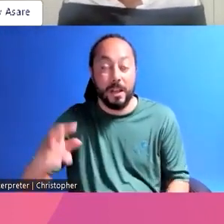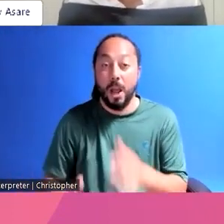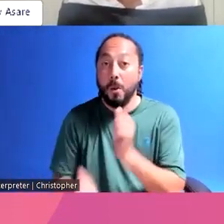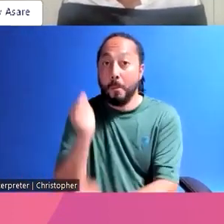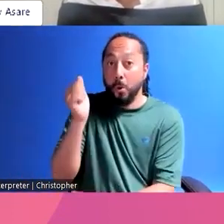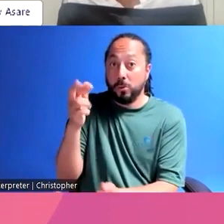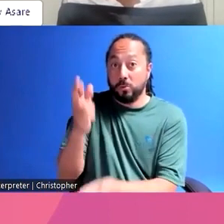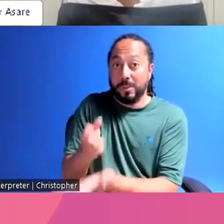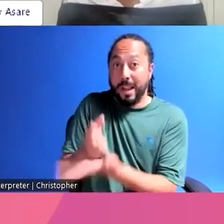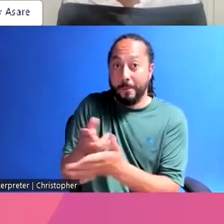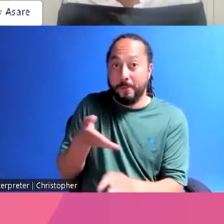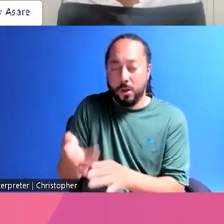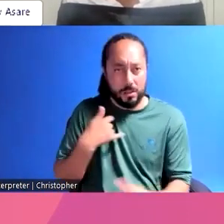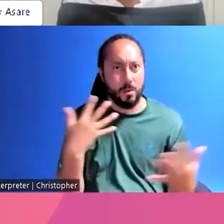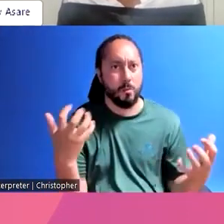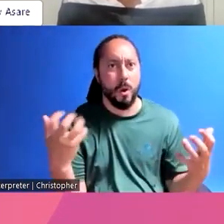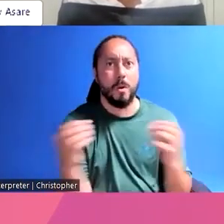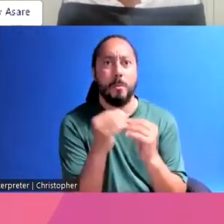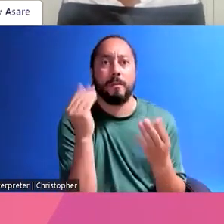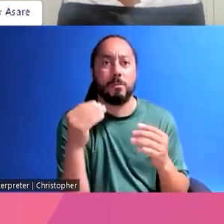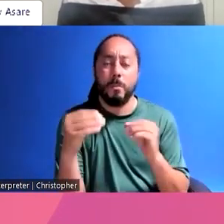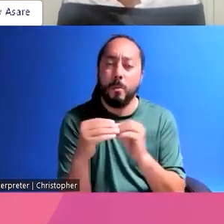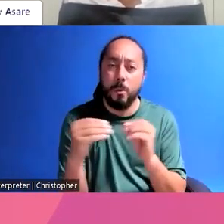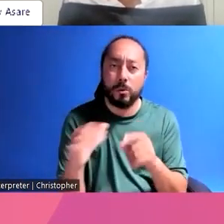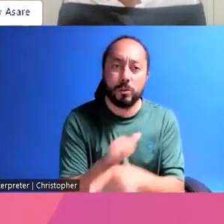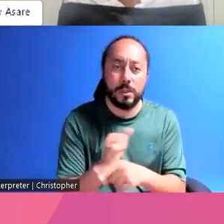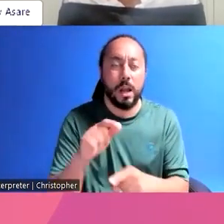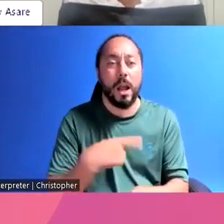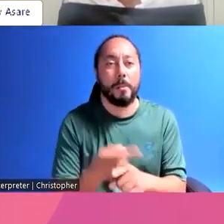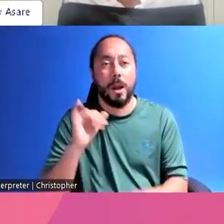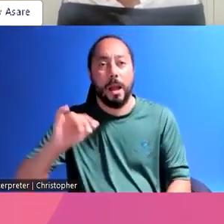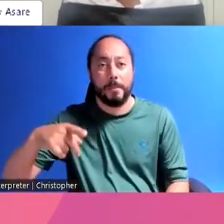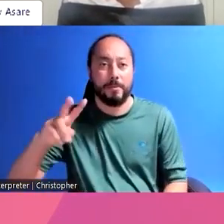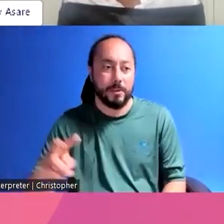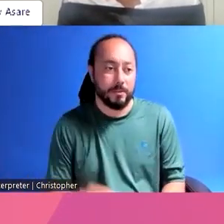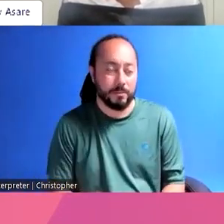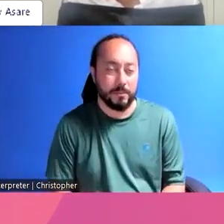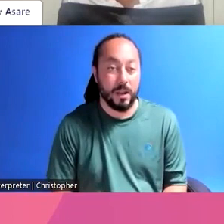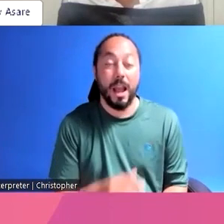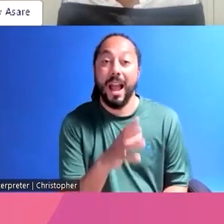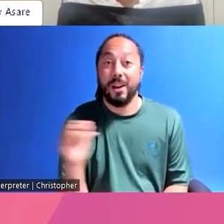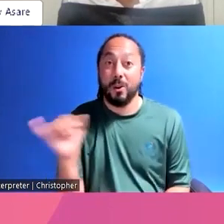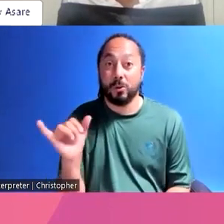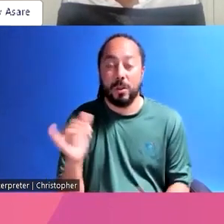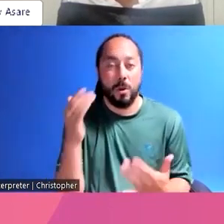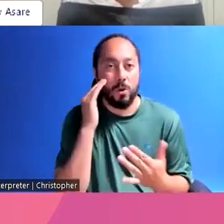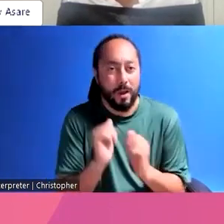more information. They wanted more training about IPV specifically and how they could support